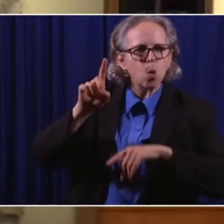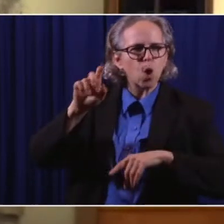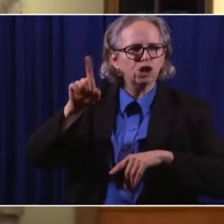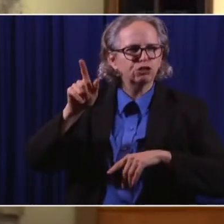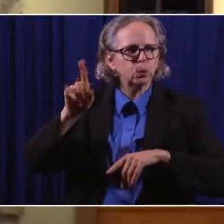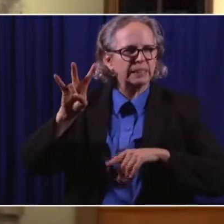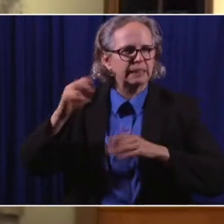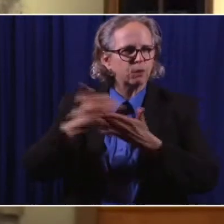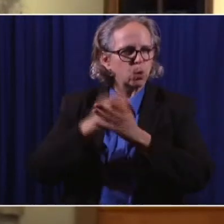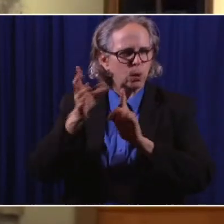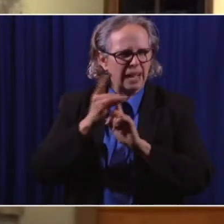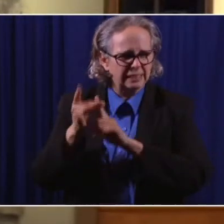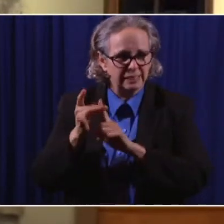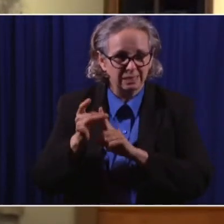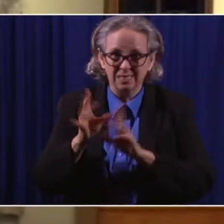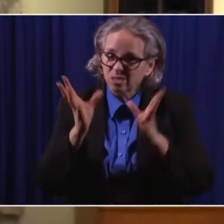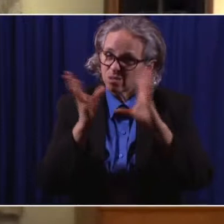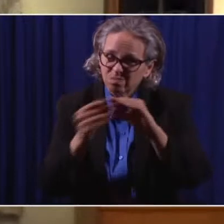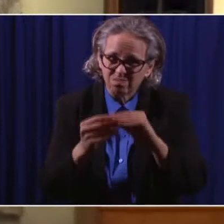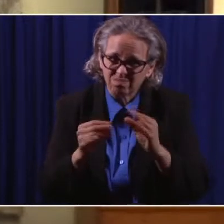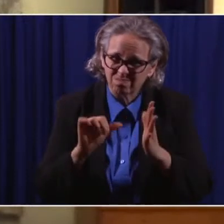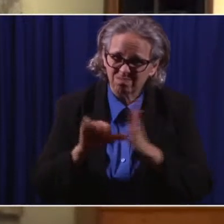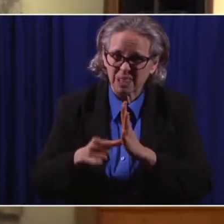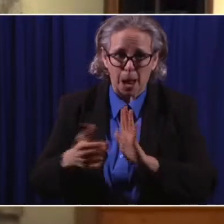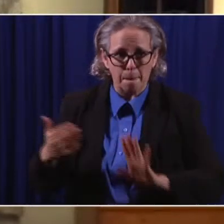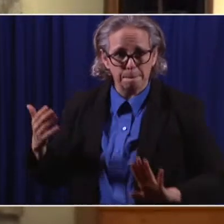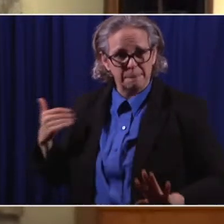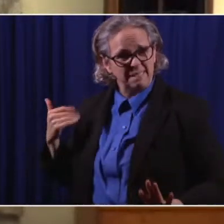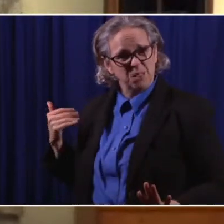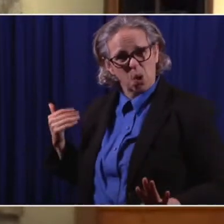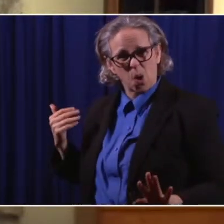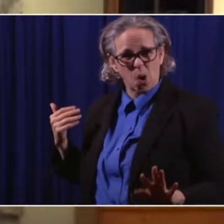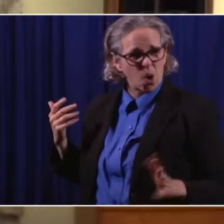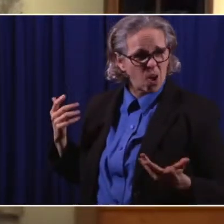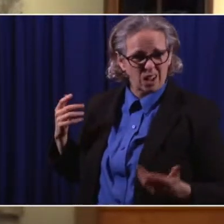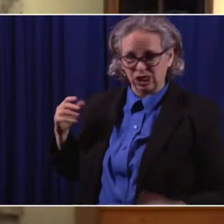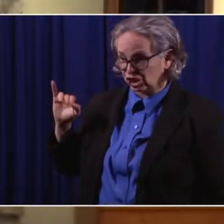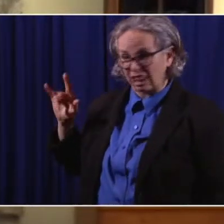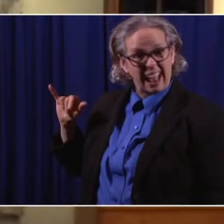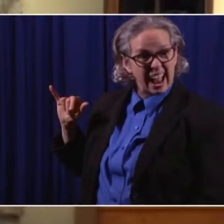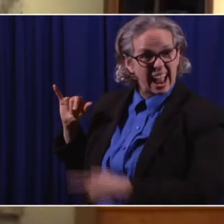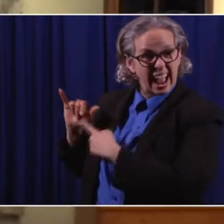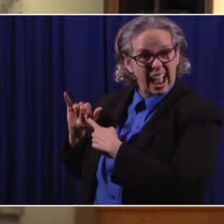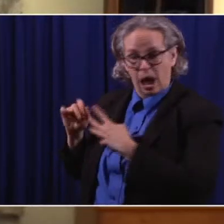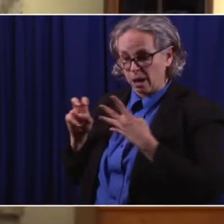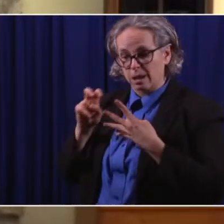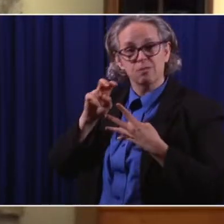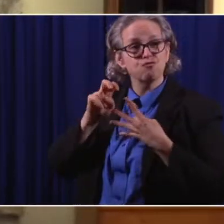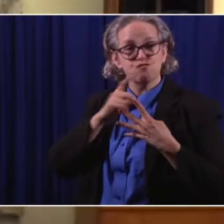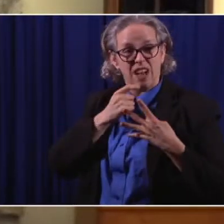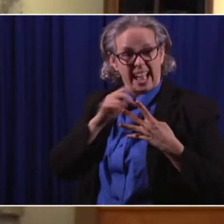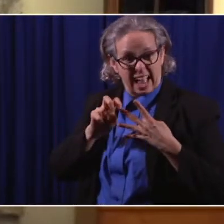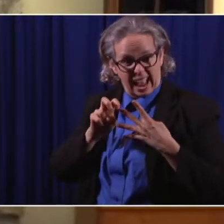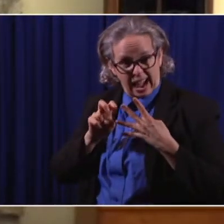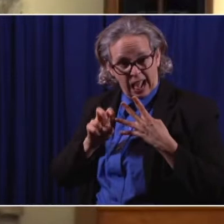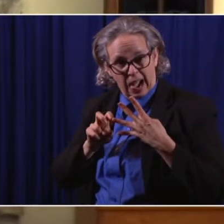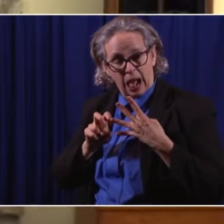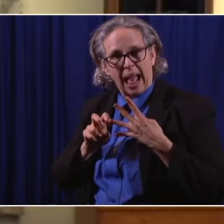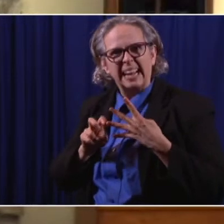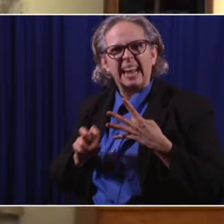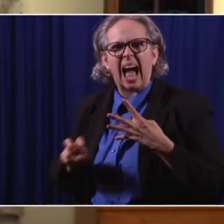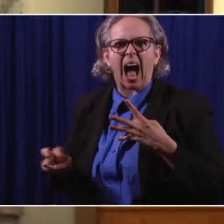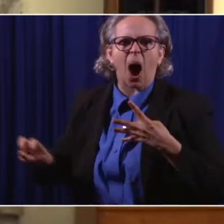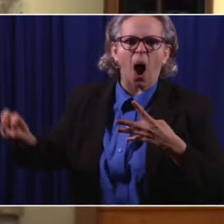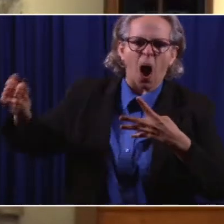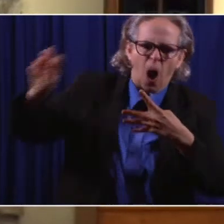week. The last time the county was red was the week of July 23rd. County exceeds CDC's threshold